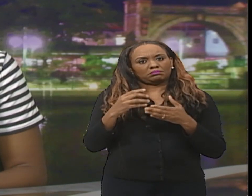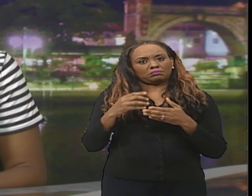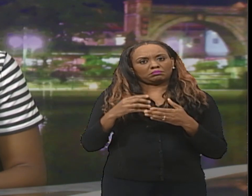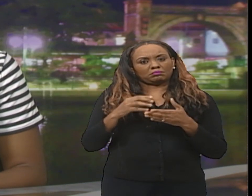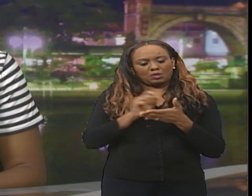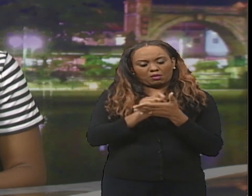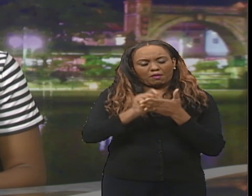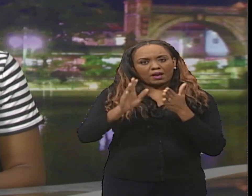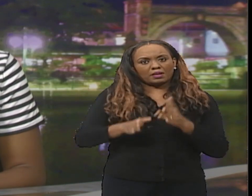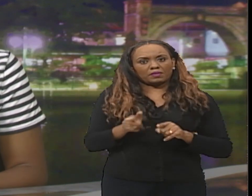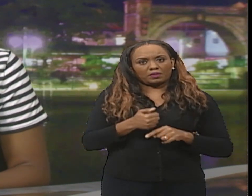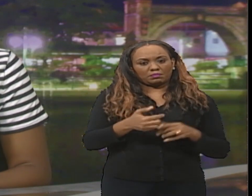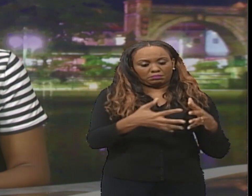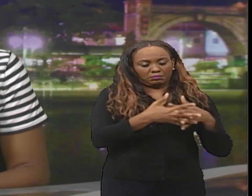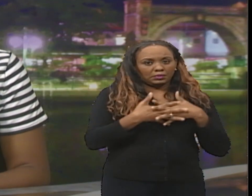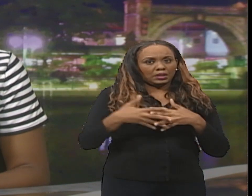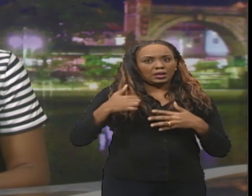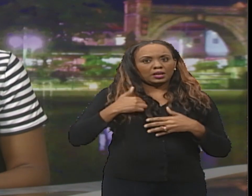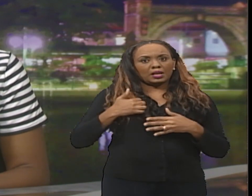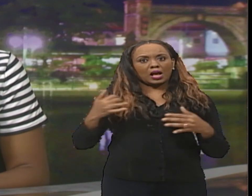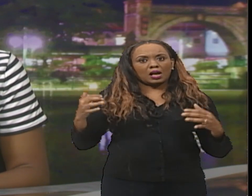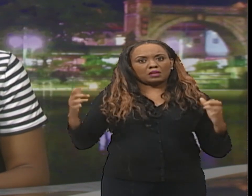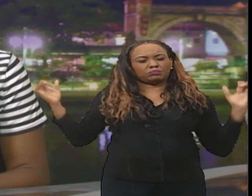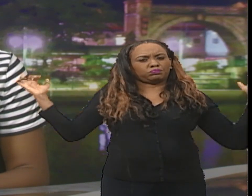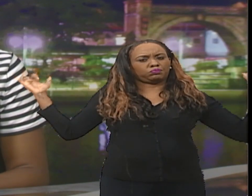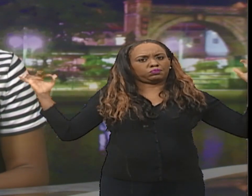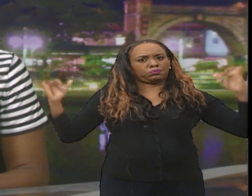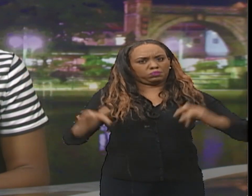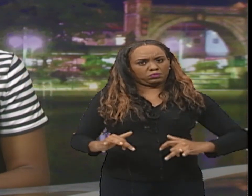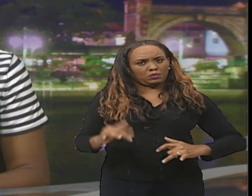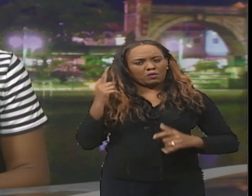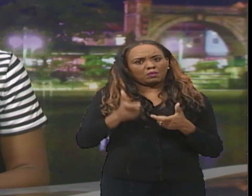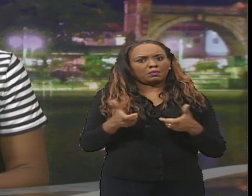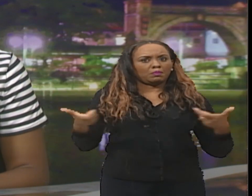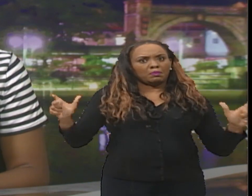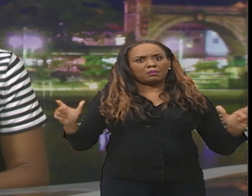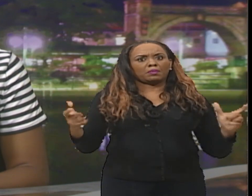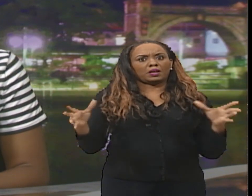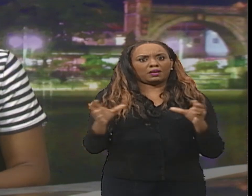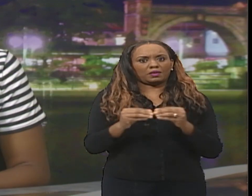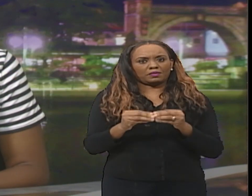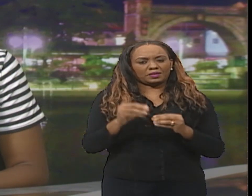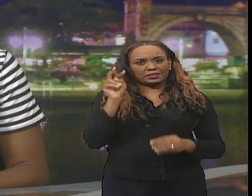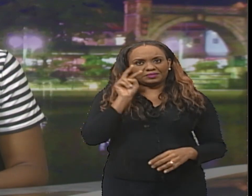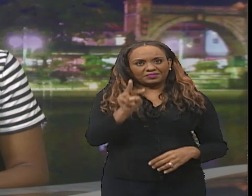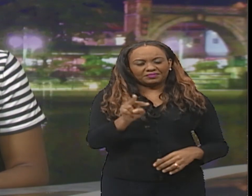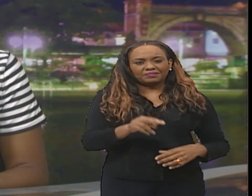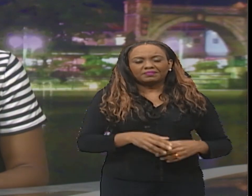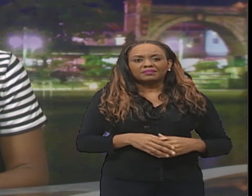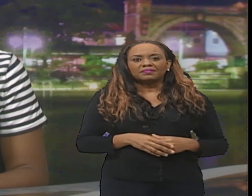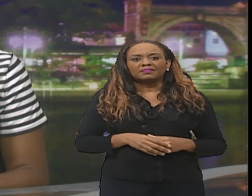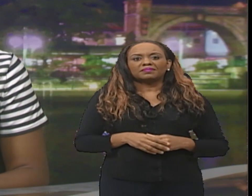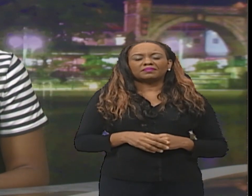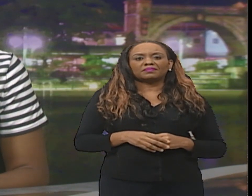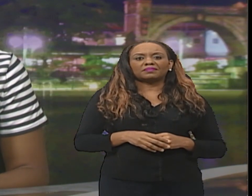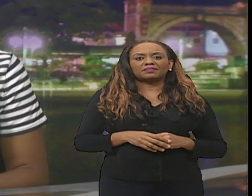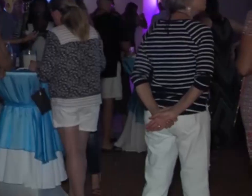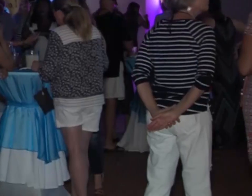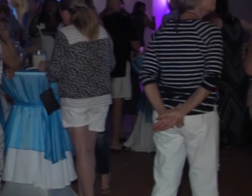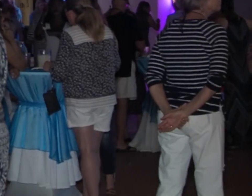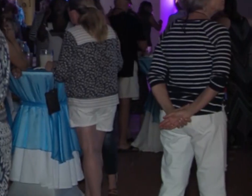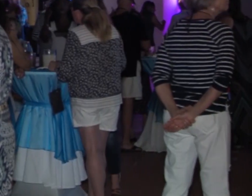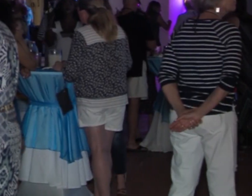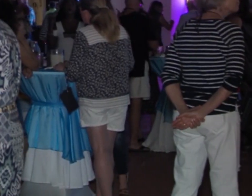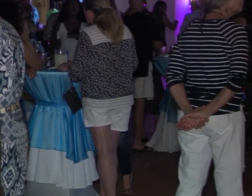out of America and Canada, and they're on the island for a major conference. Ken Jerson has that story. This is